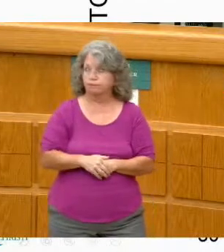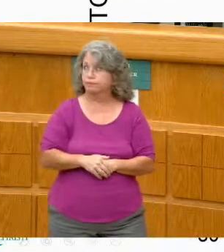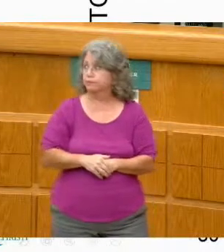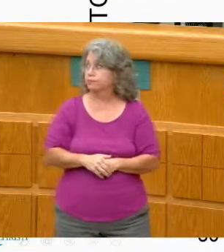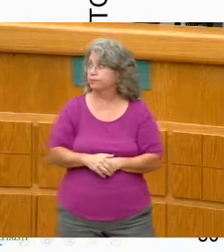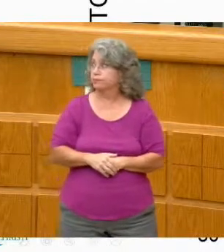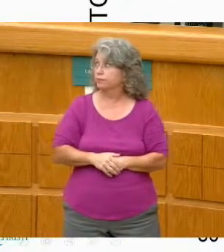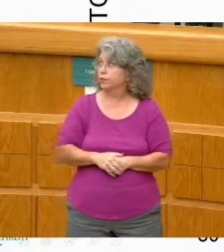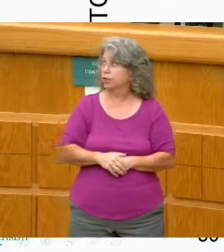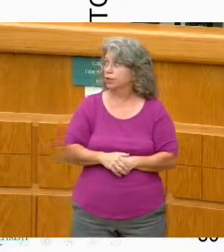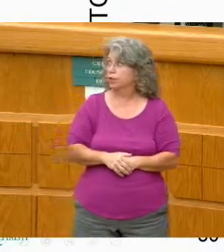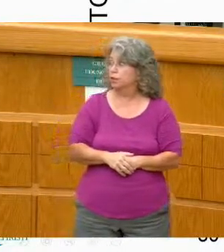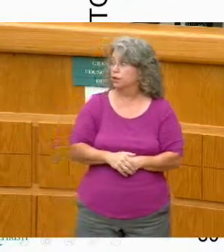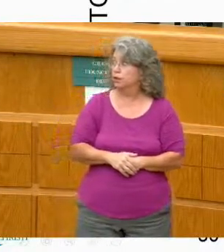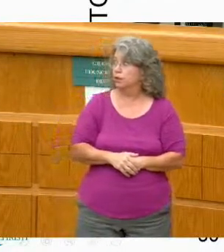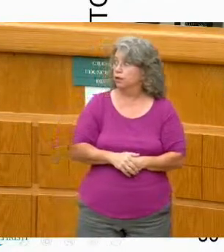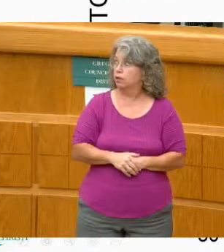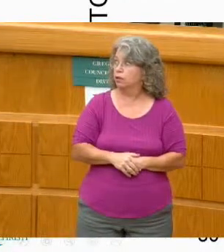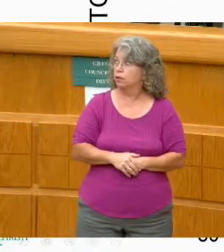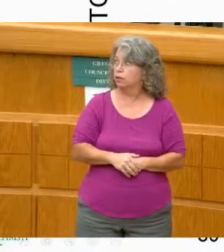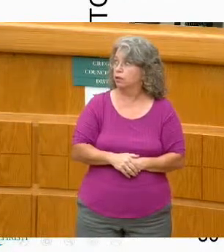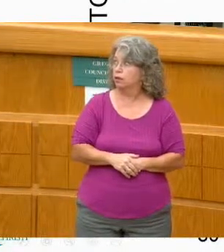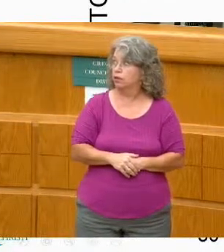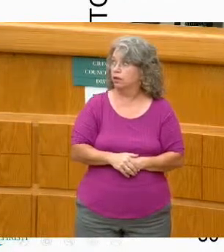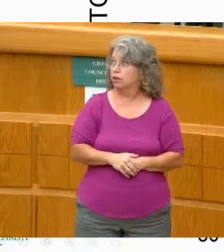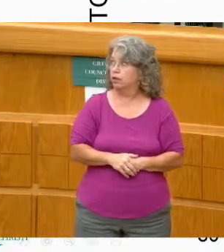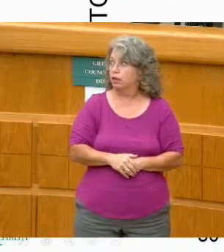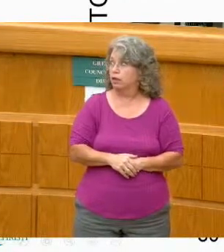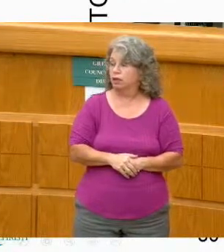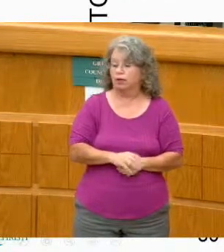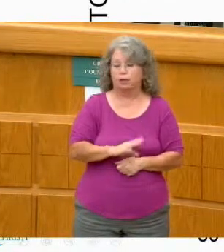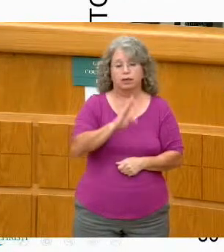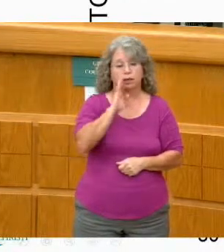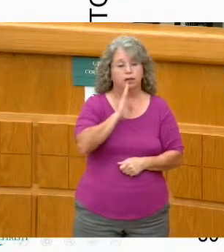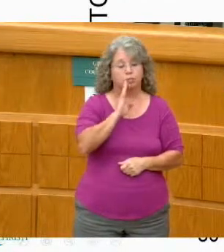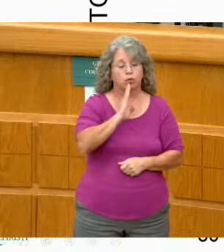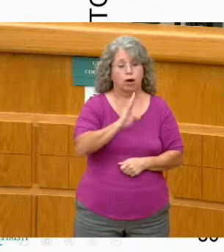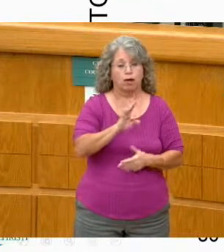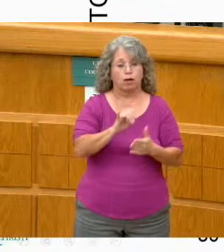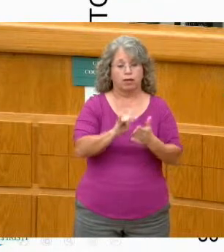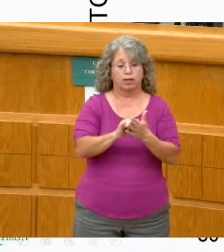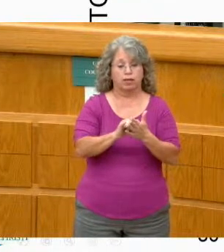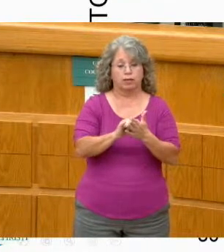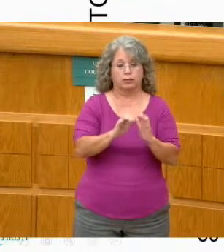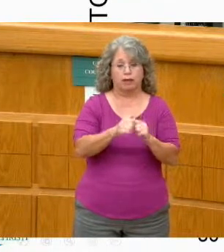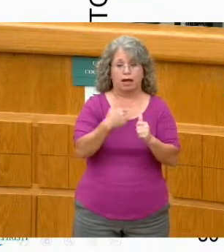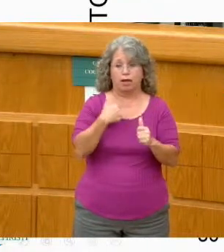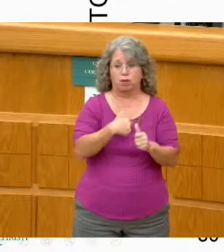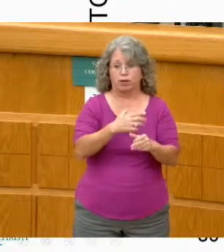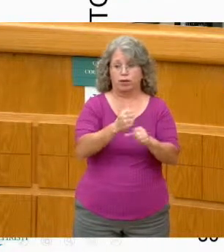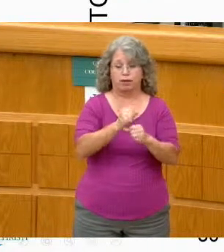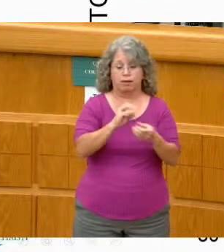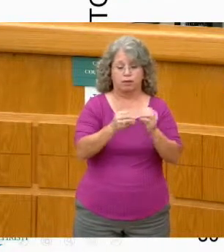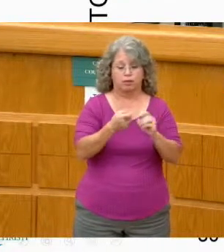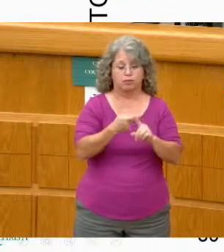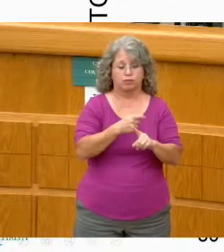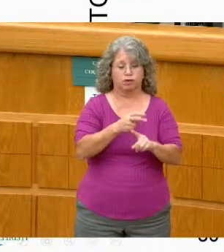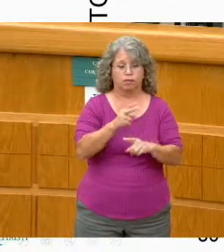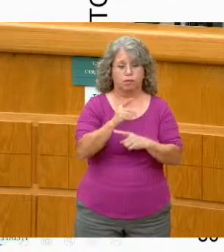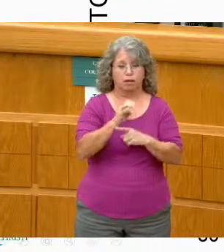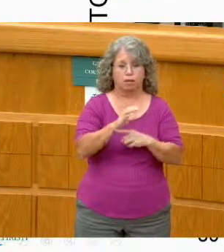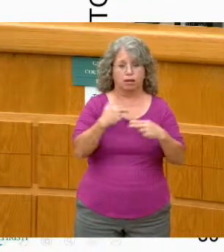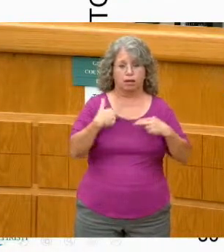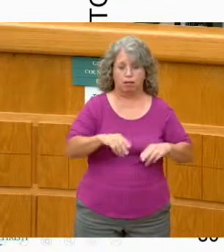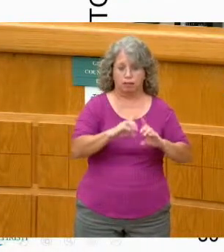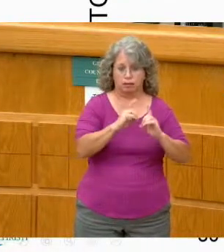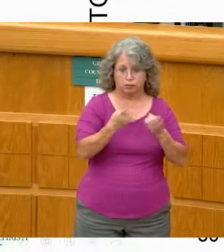that these cases were interpreted by the public health department here in the same way that the death certificates would